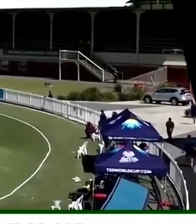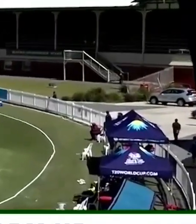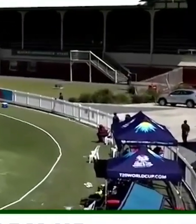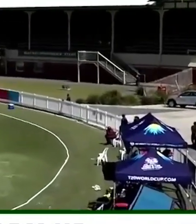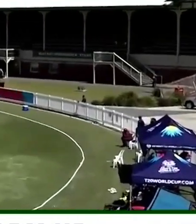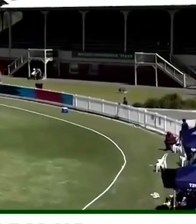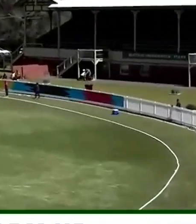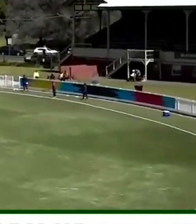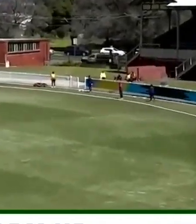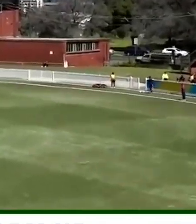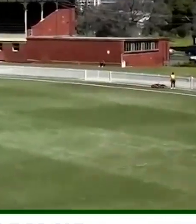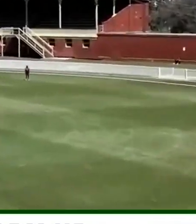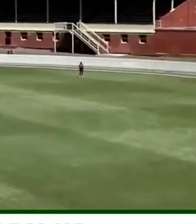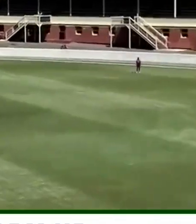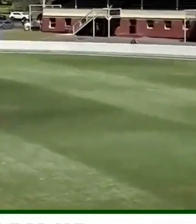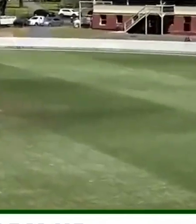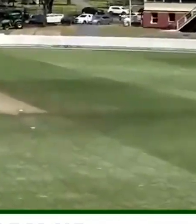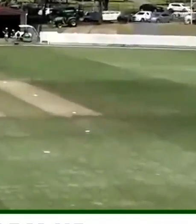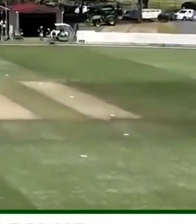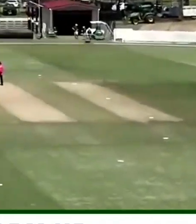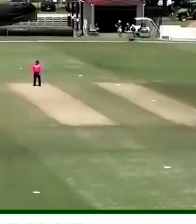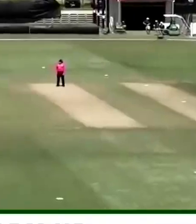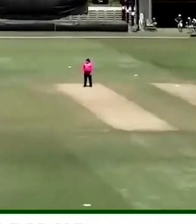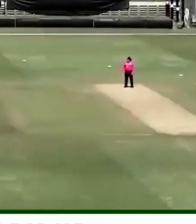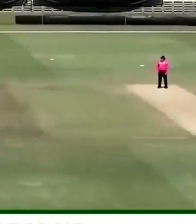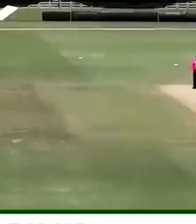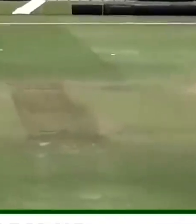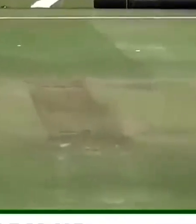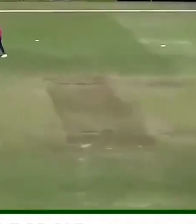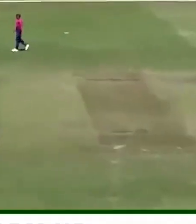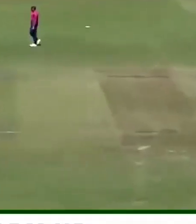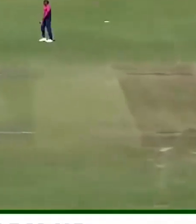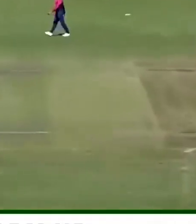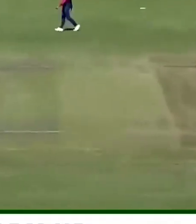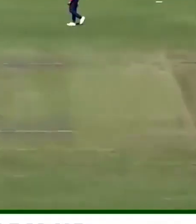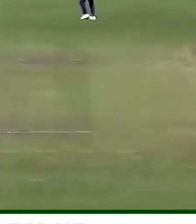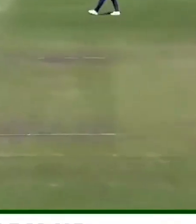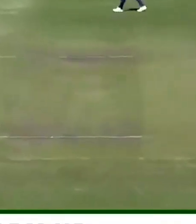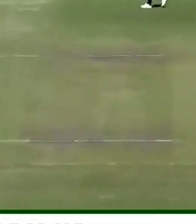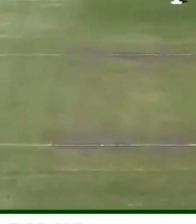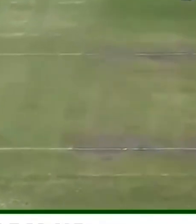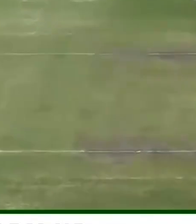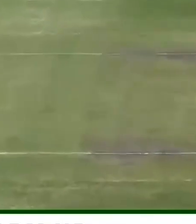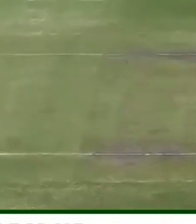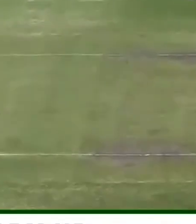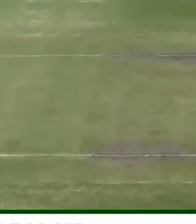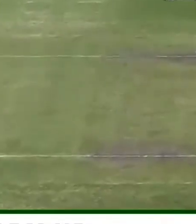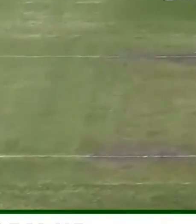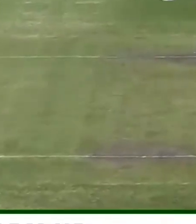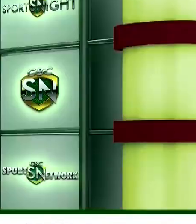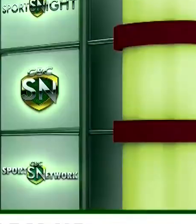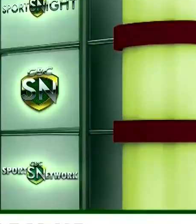but it's gone up towards the Blackie Ironmonger stand, and that's gone all the way.